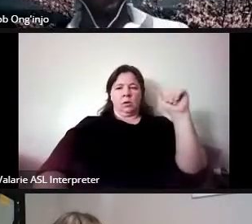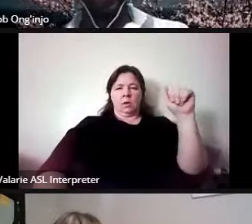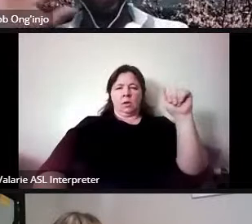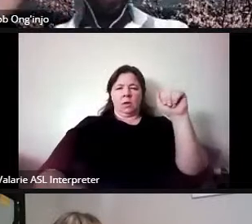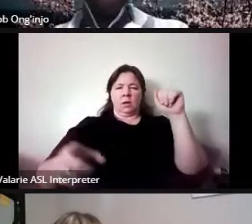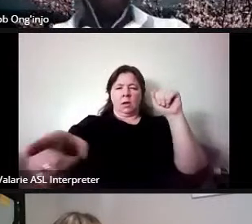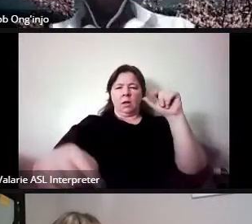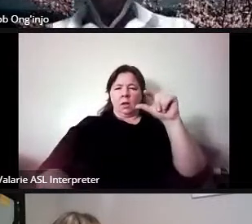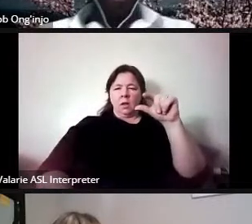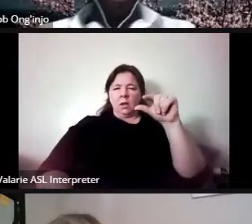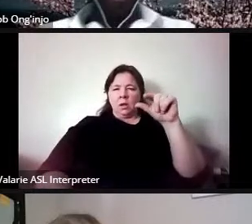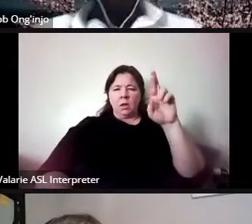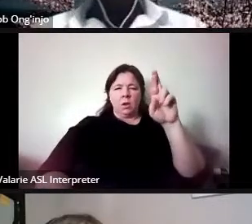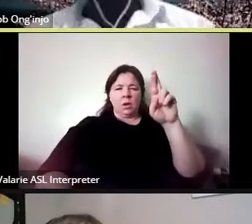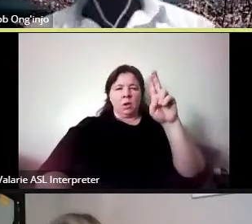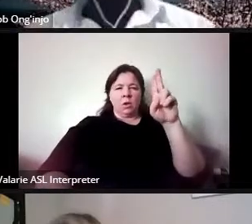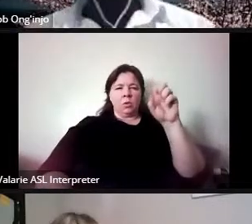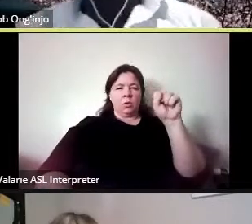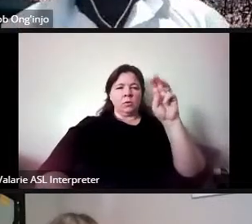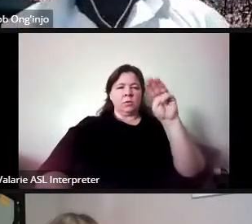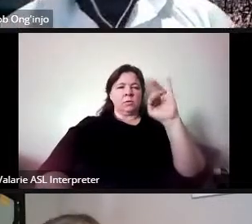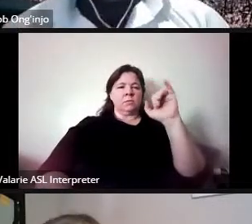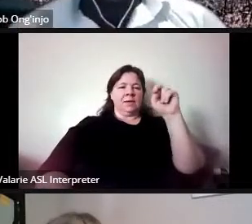saying hello? GURSMINDER.